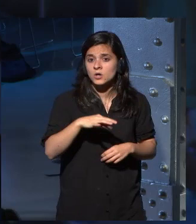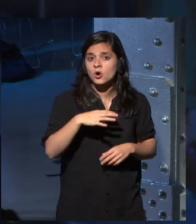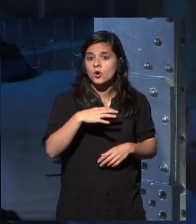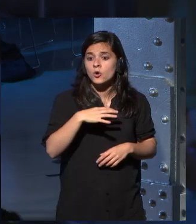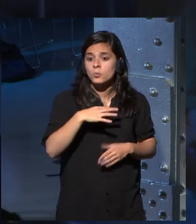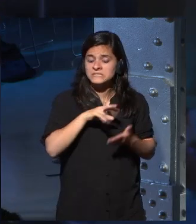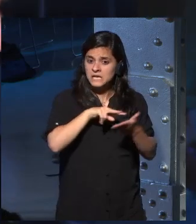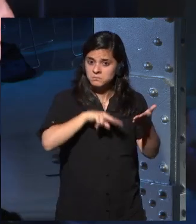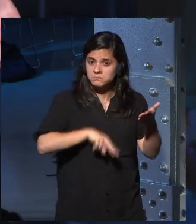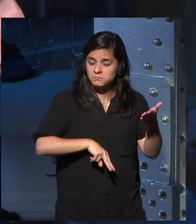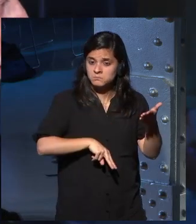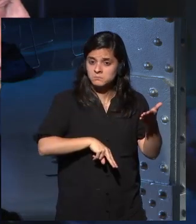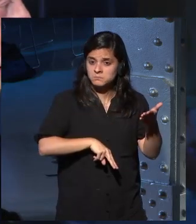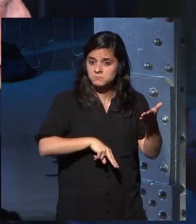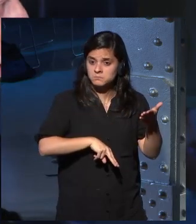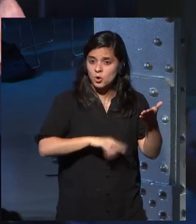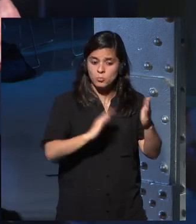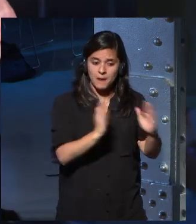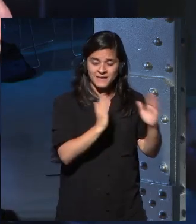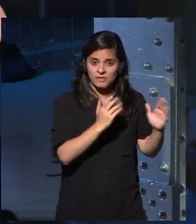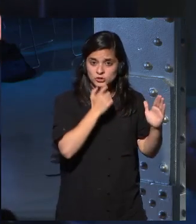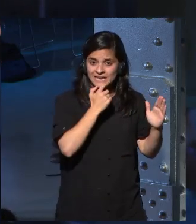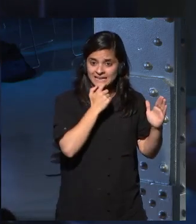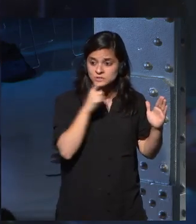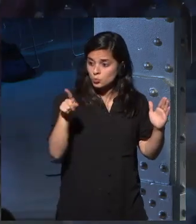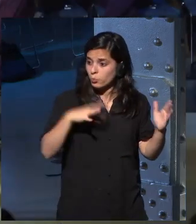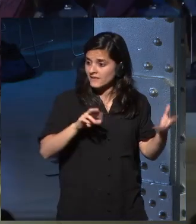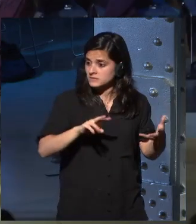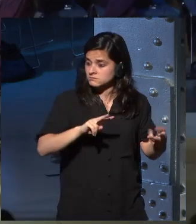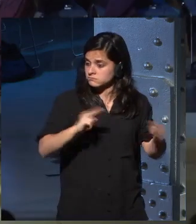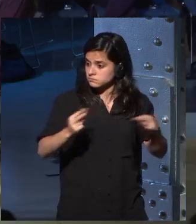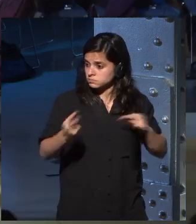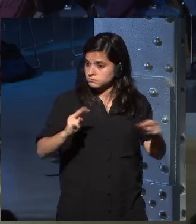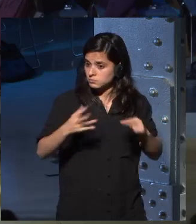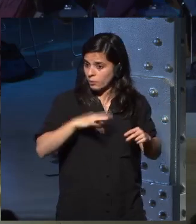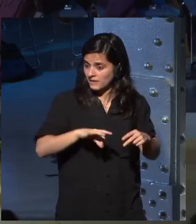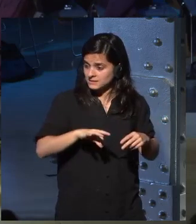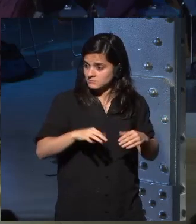sections in English and you can translate them as we go. Okay.